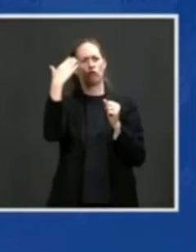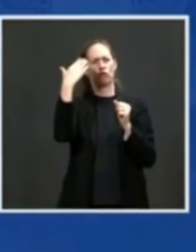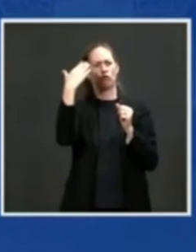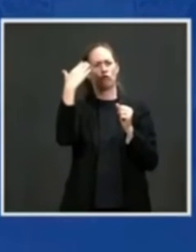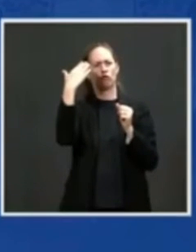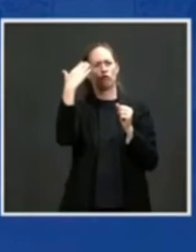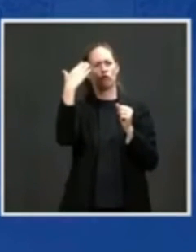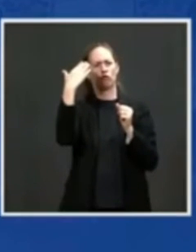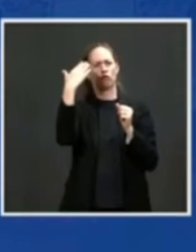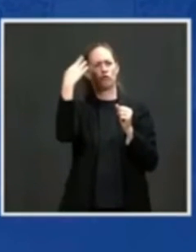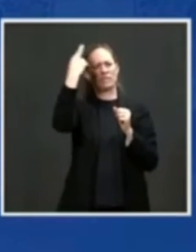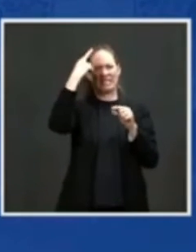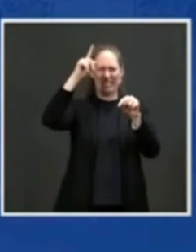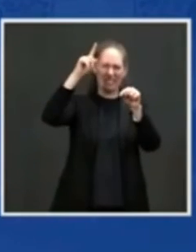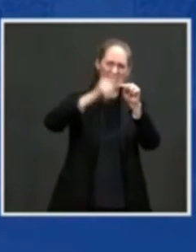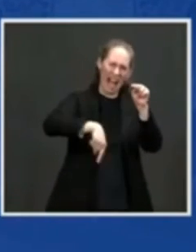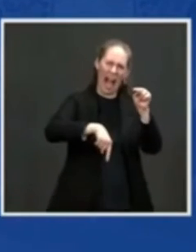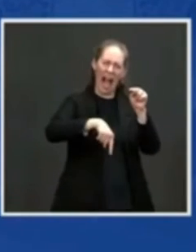of this.